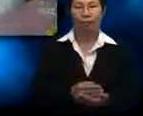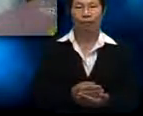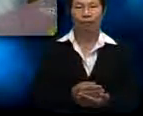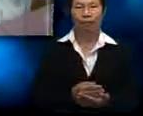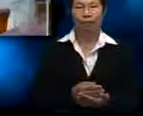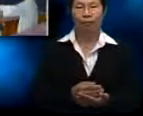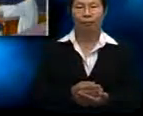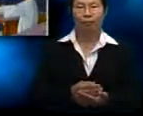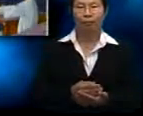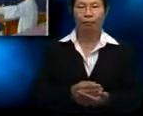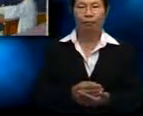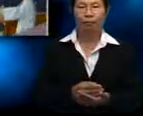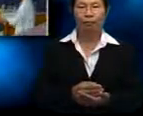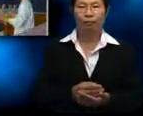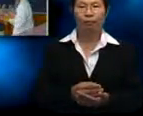the marble will move